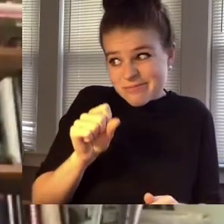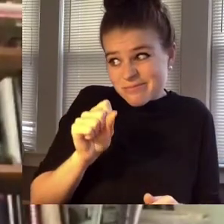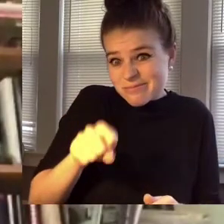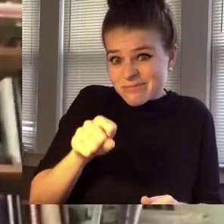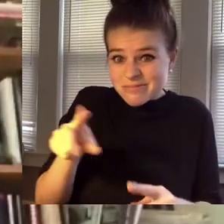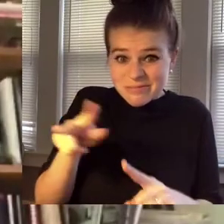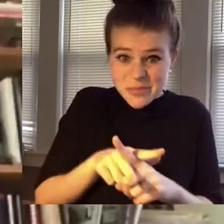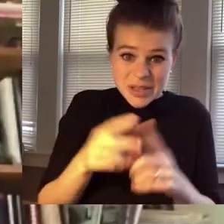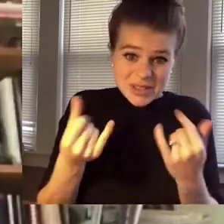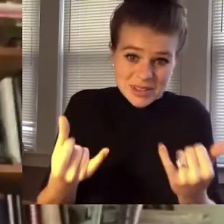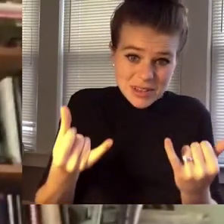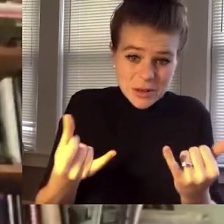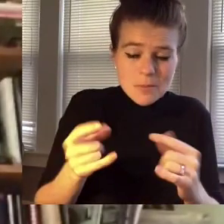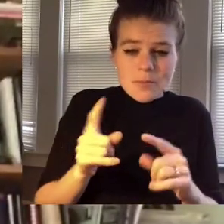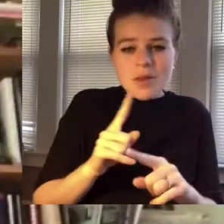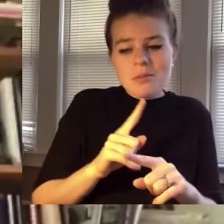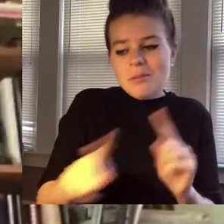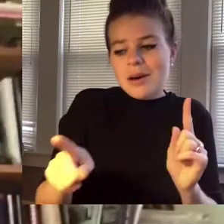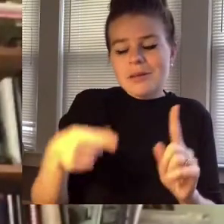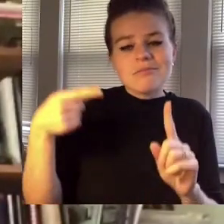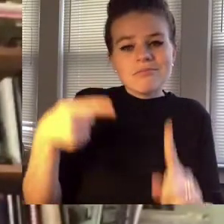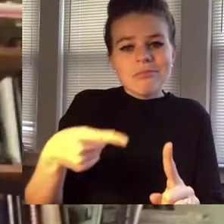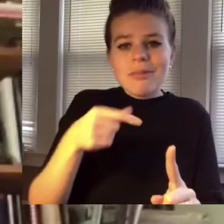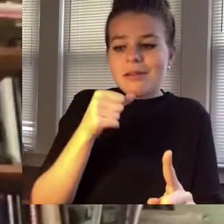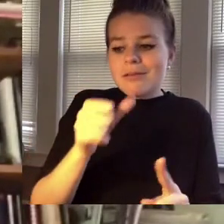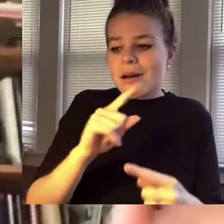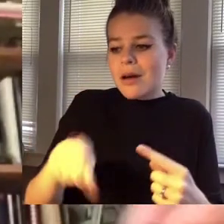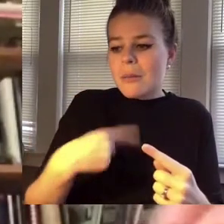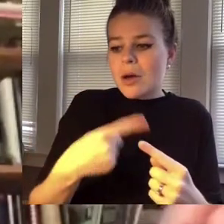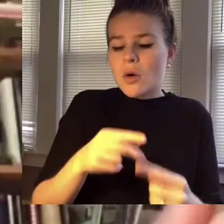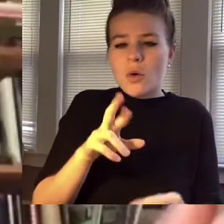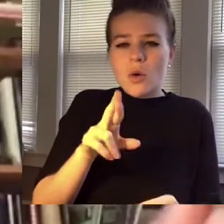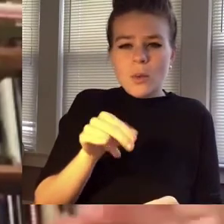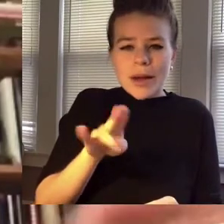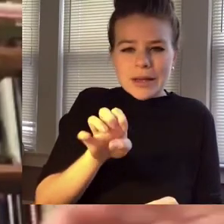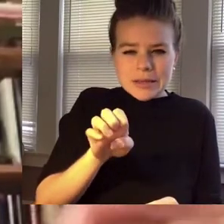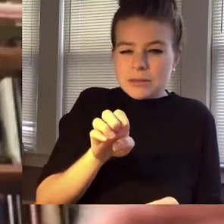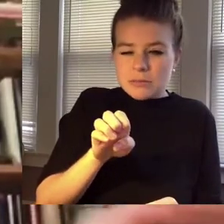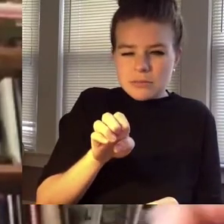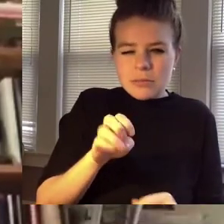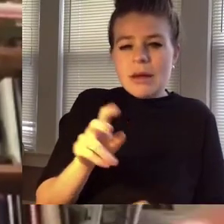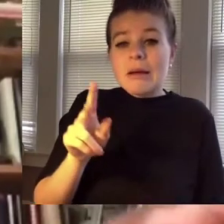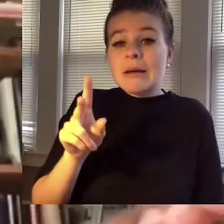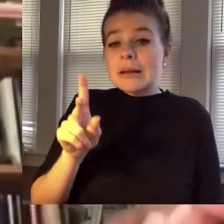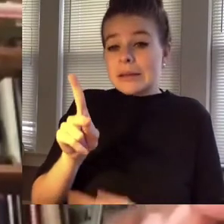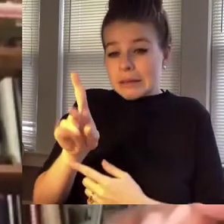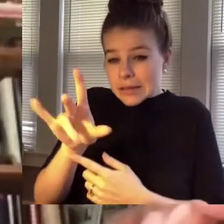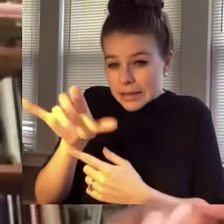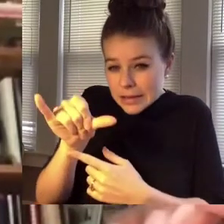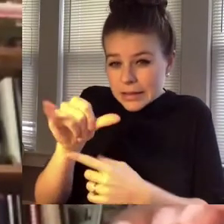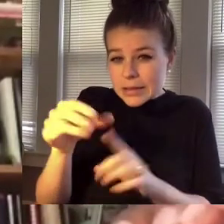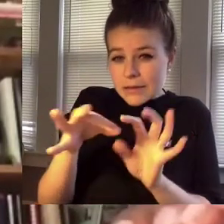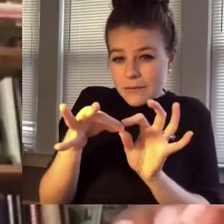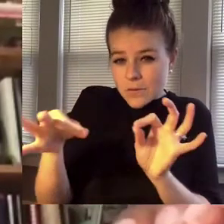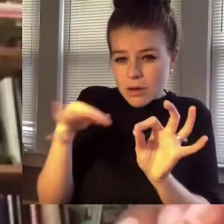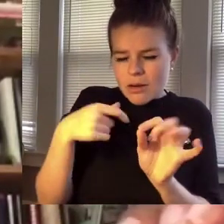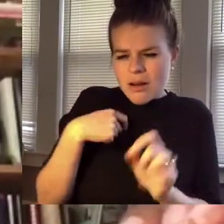issue, but it's not a discussion about race. Because the key phrase that I'm really drawn to is,